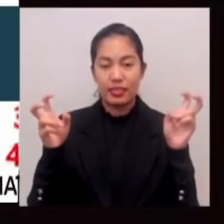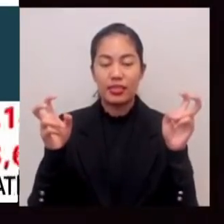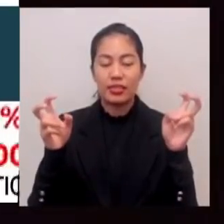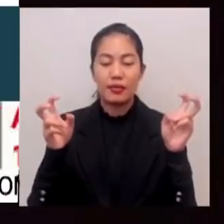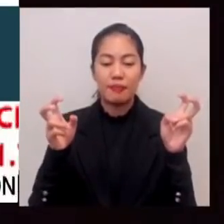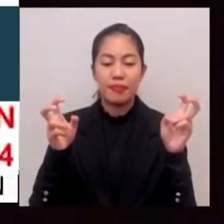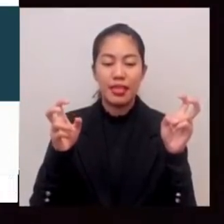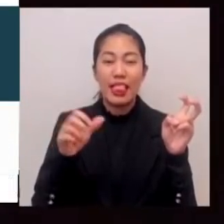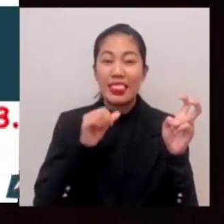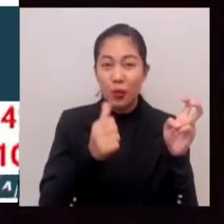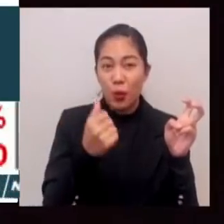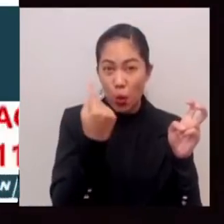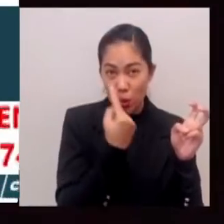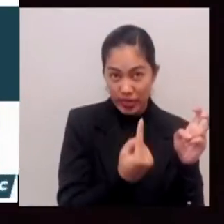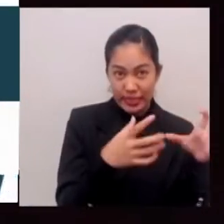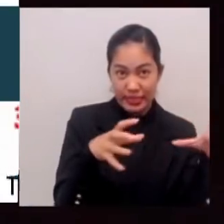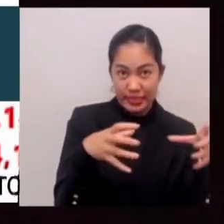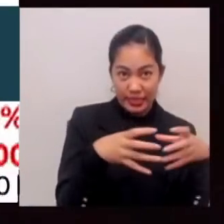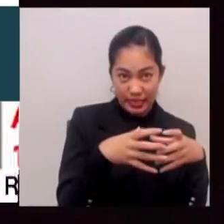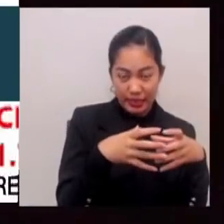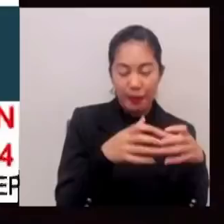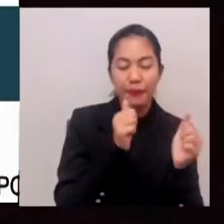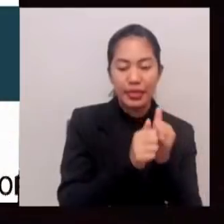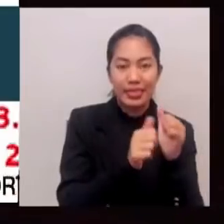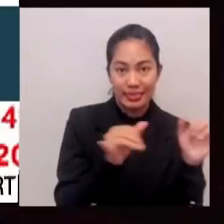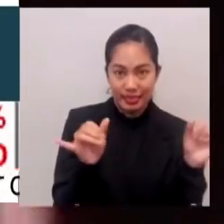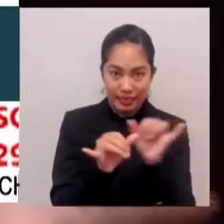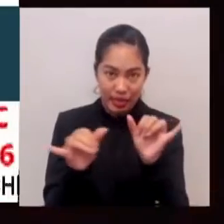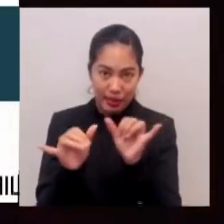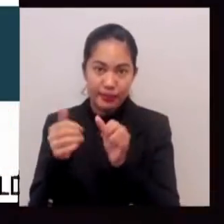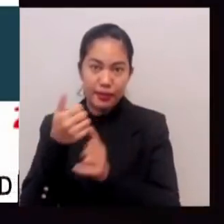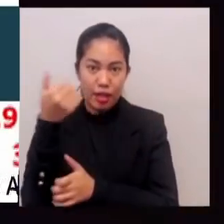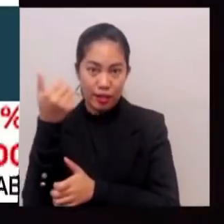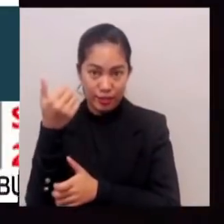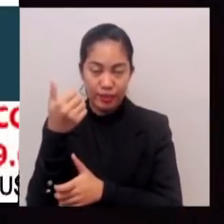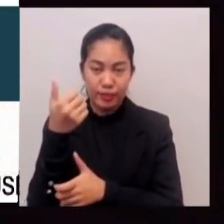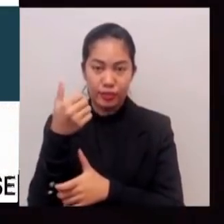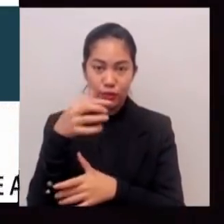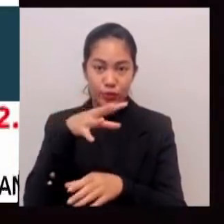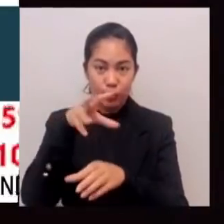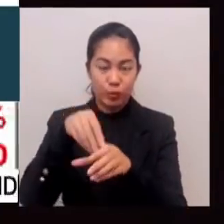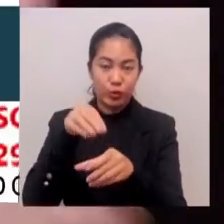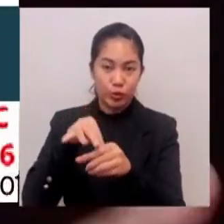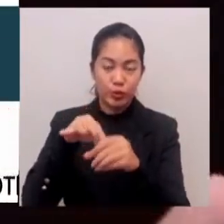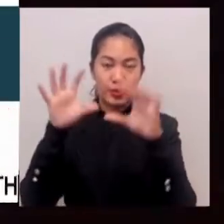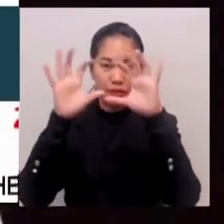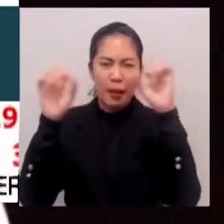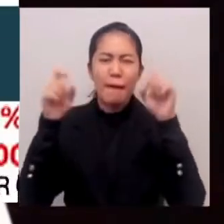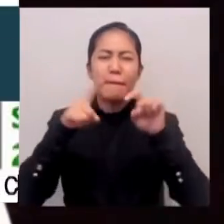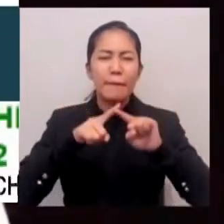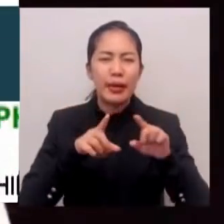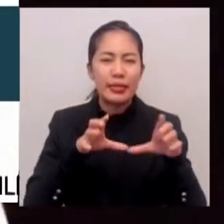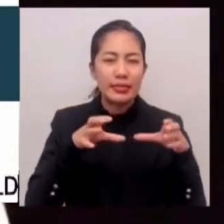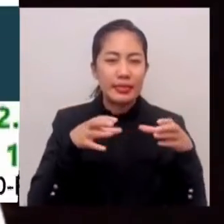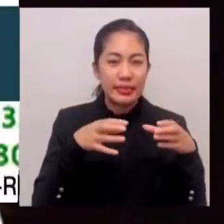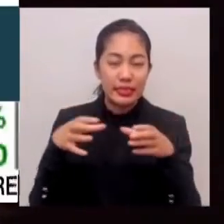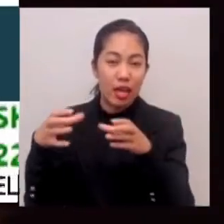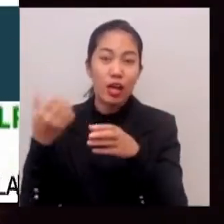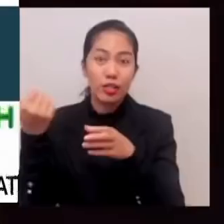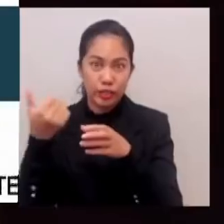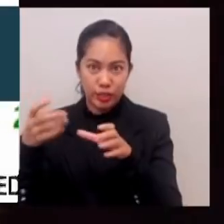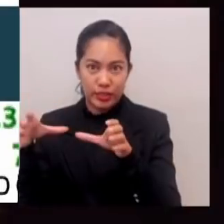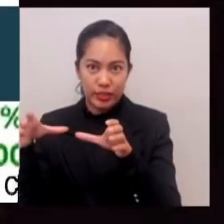to him. But when you look at the other camps, Professor, they're talking about consolidating. Here you have people